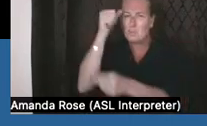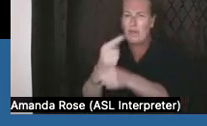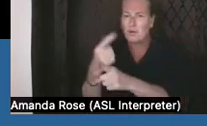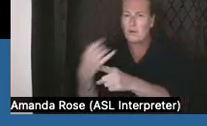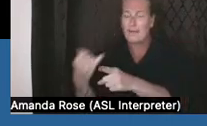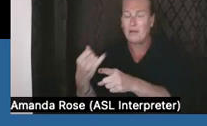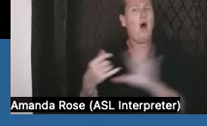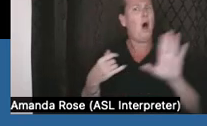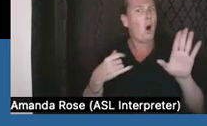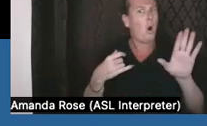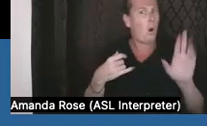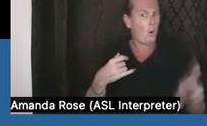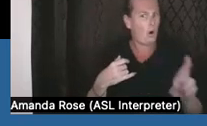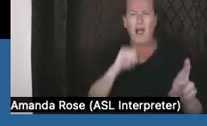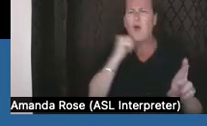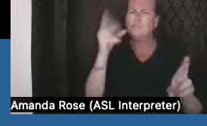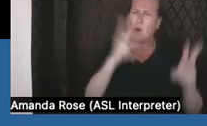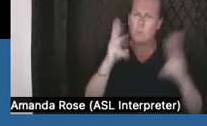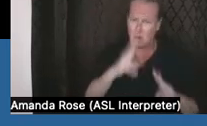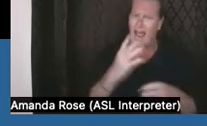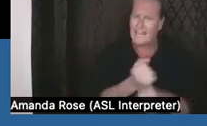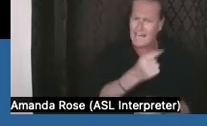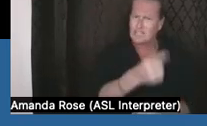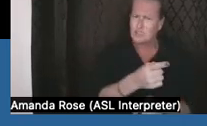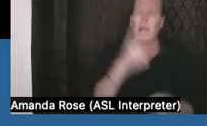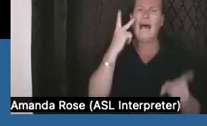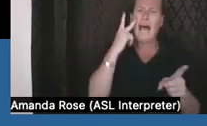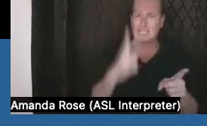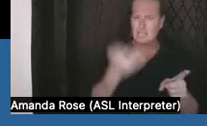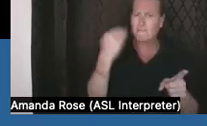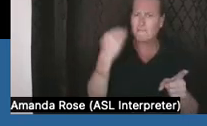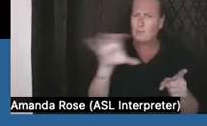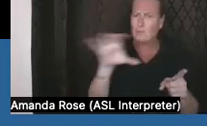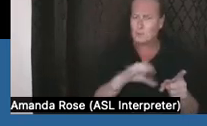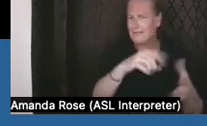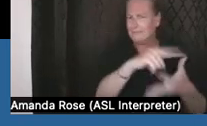you earlier when you, and then bring up something that they did positively during the day.